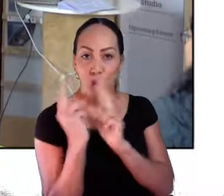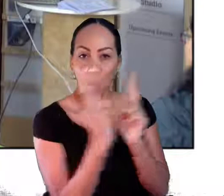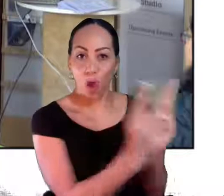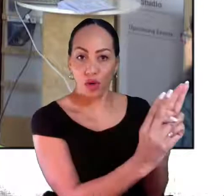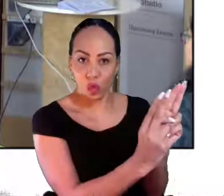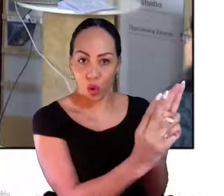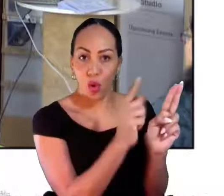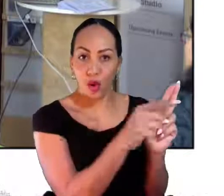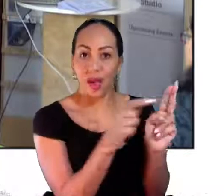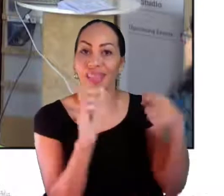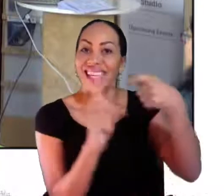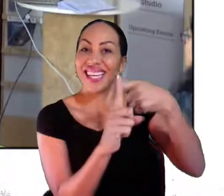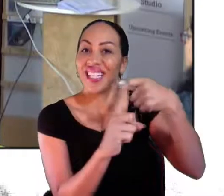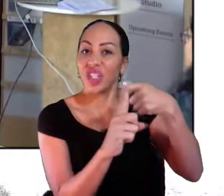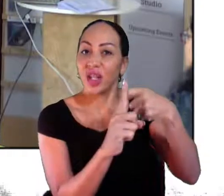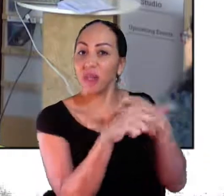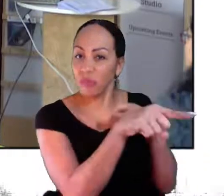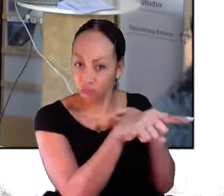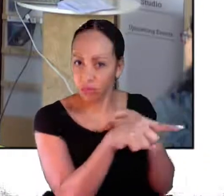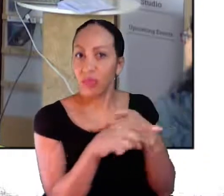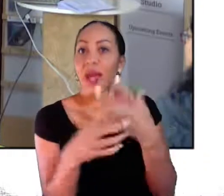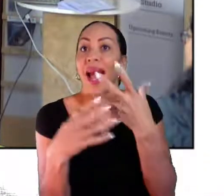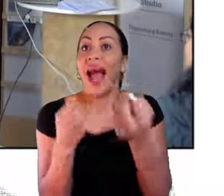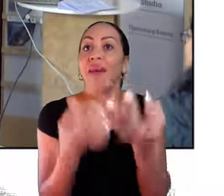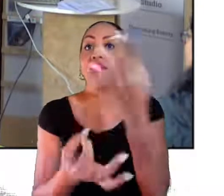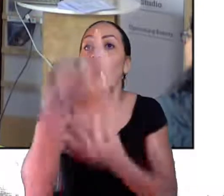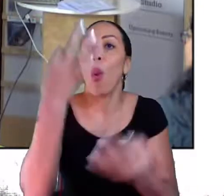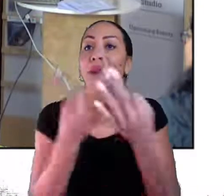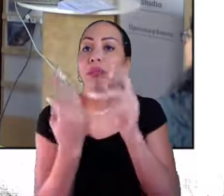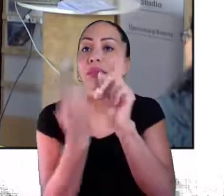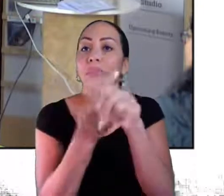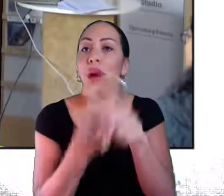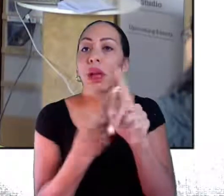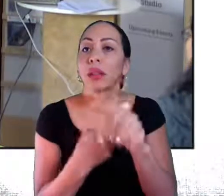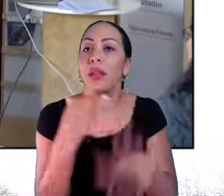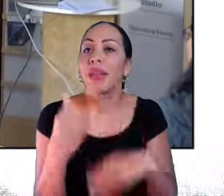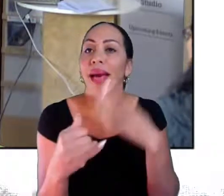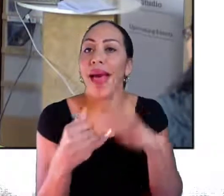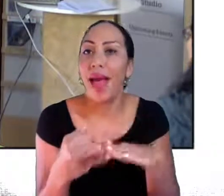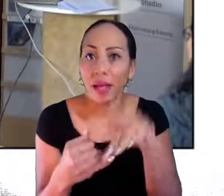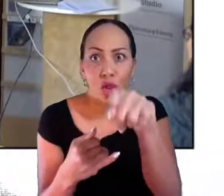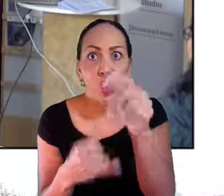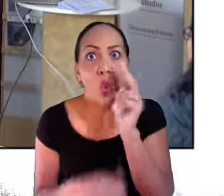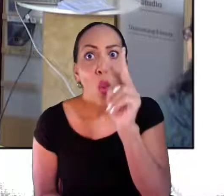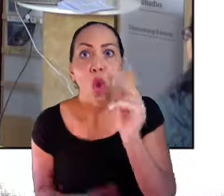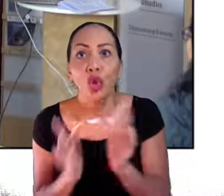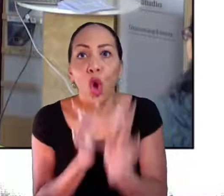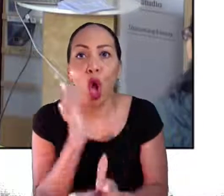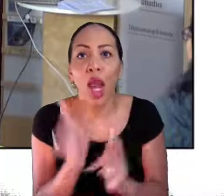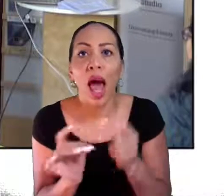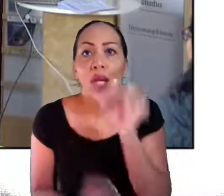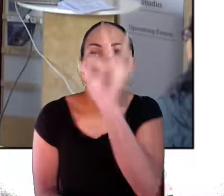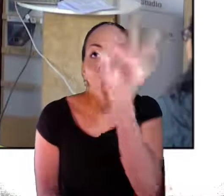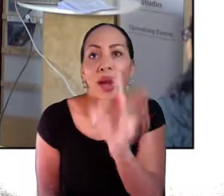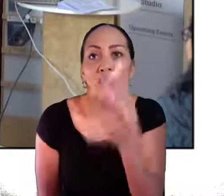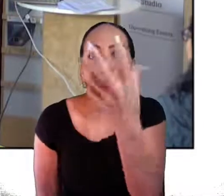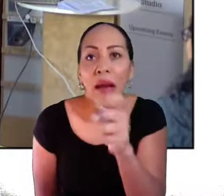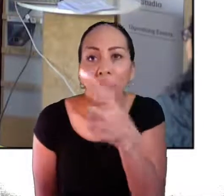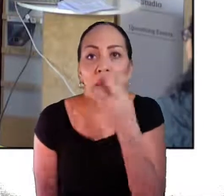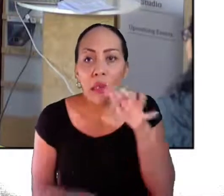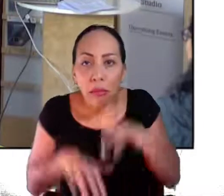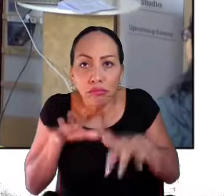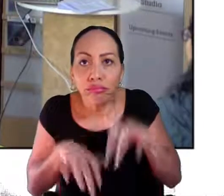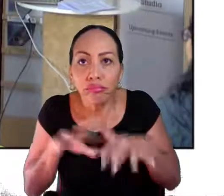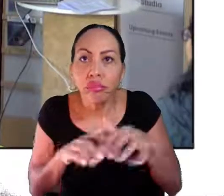session at the end of the talk. If you're watching online, you can put your questions in the chat at any point and someone in the room will pick them up for